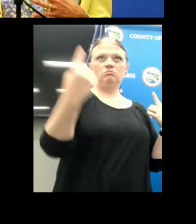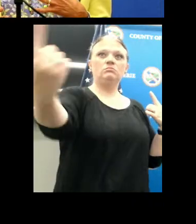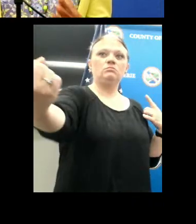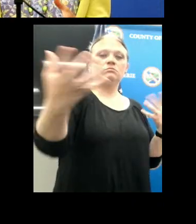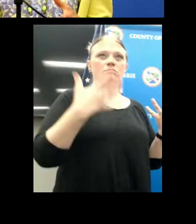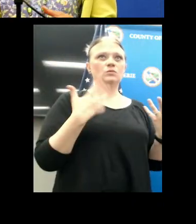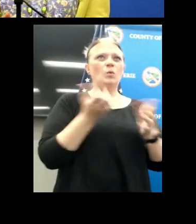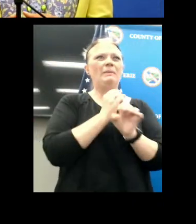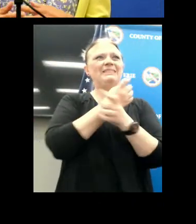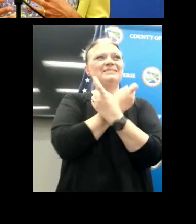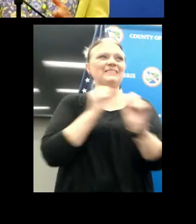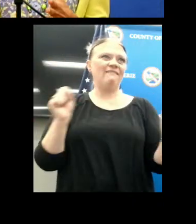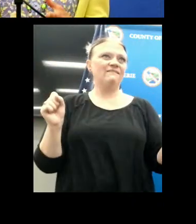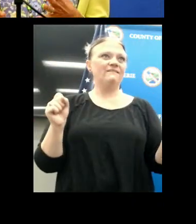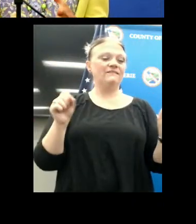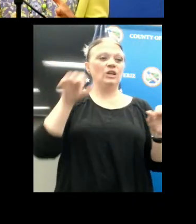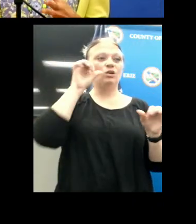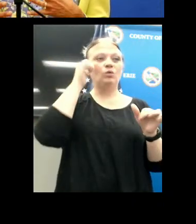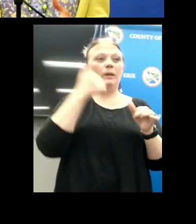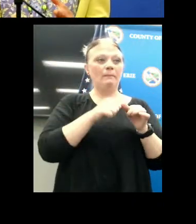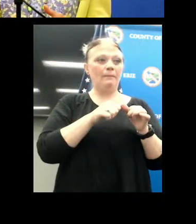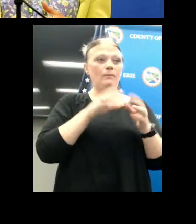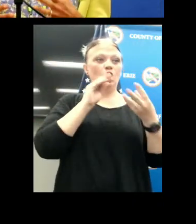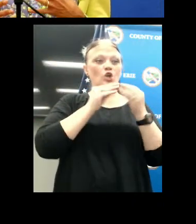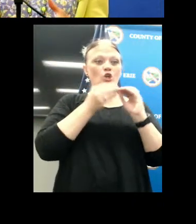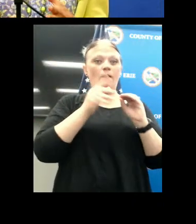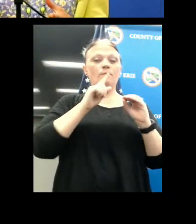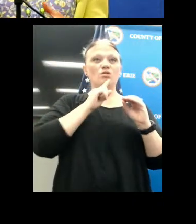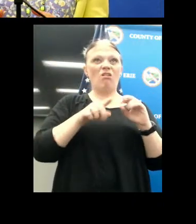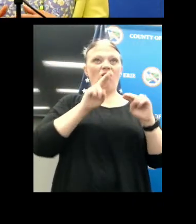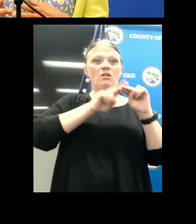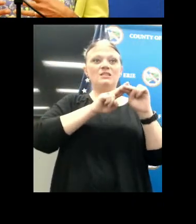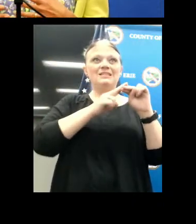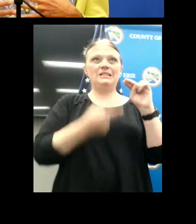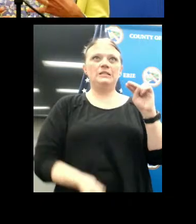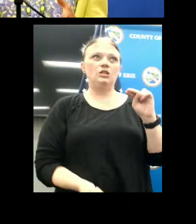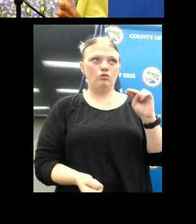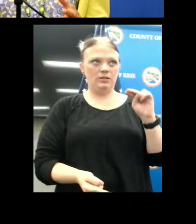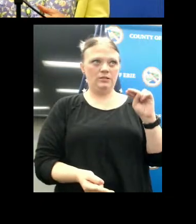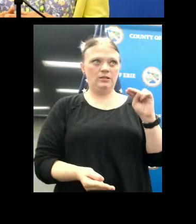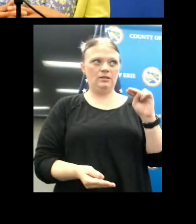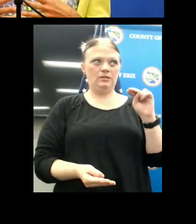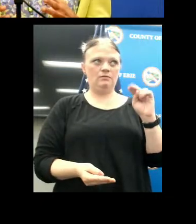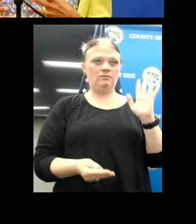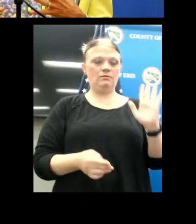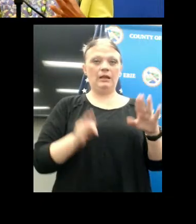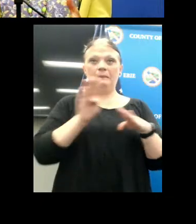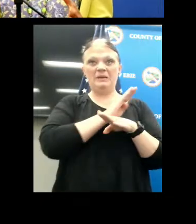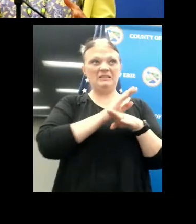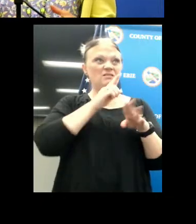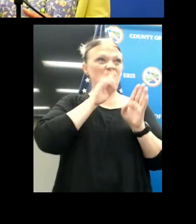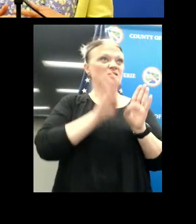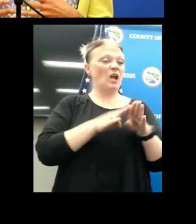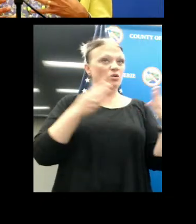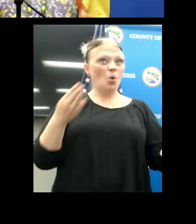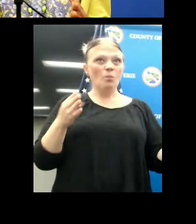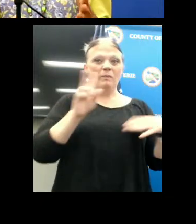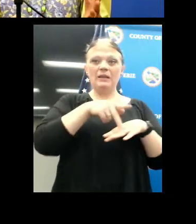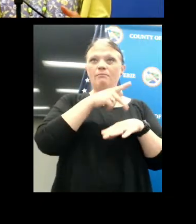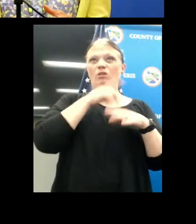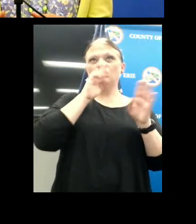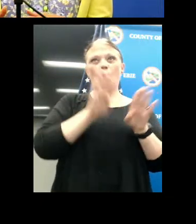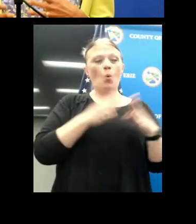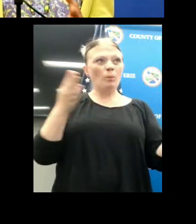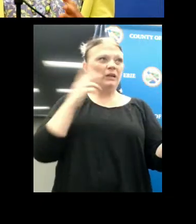we want to make it safe. Remember, our numbers are decreasing despite businesses opening up, our